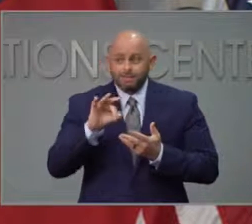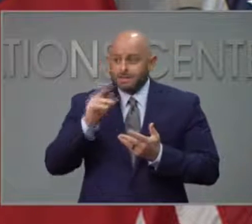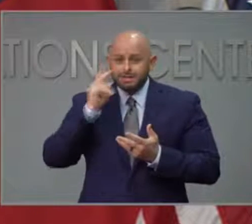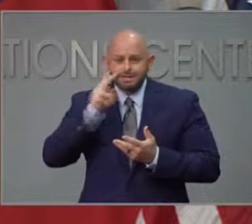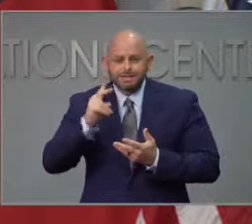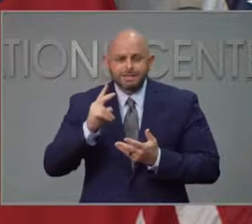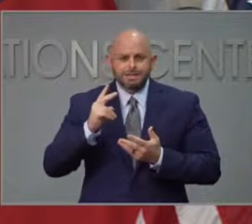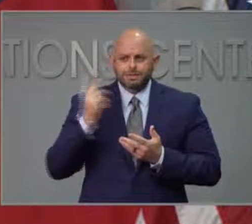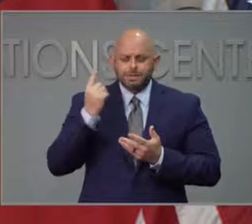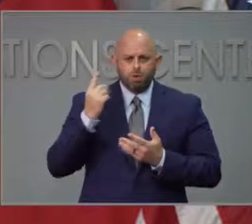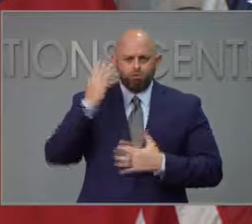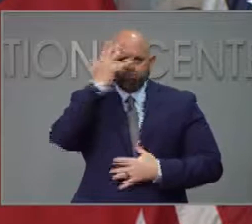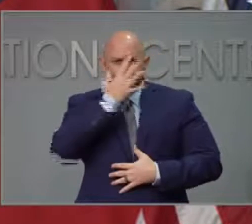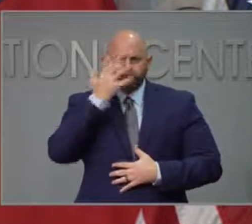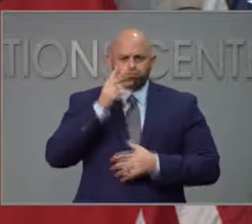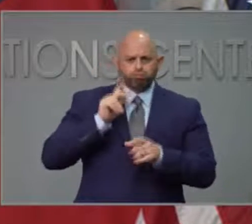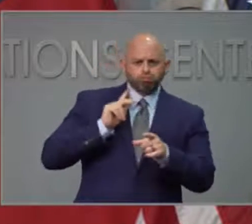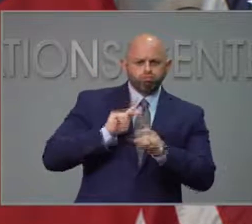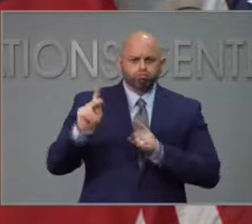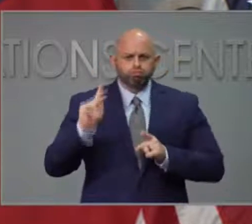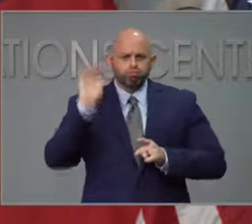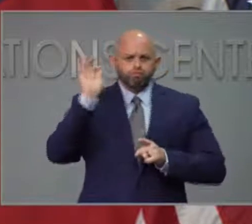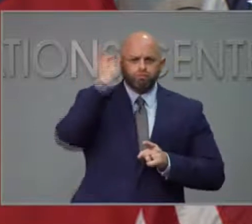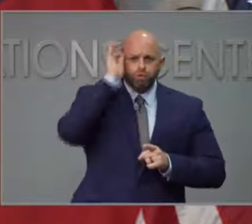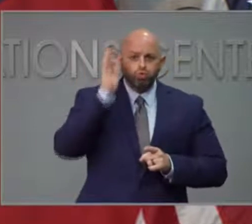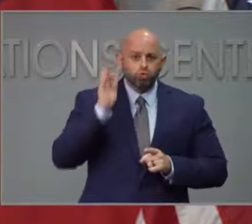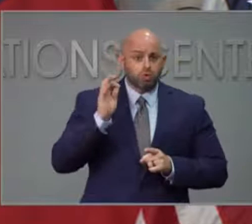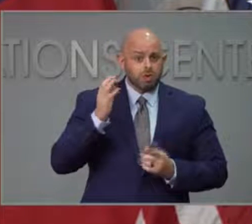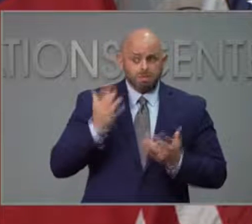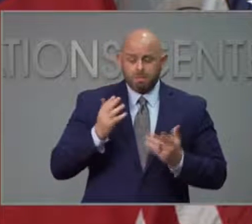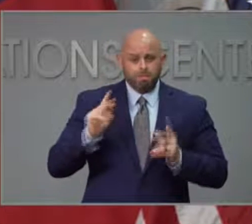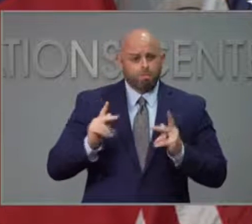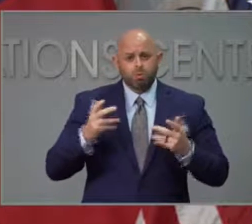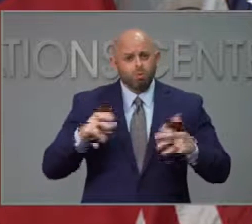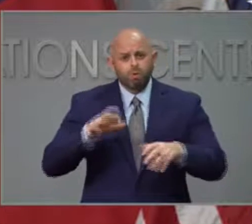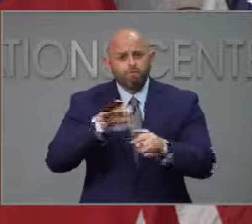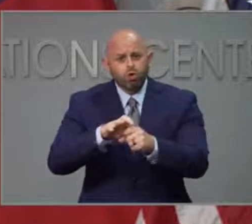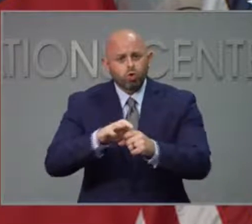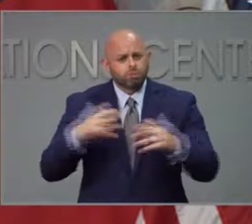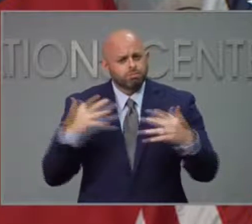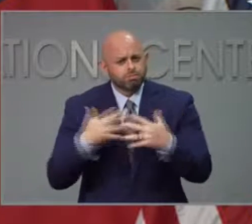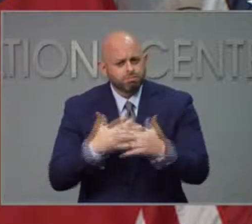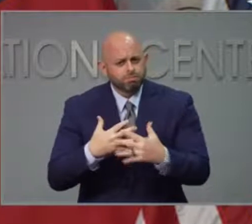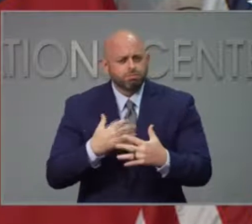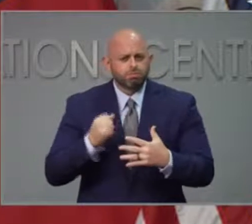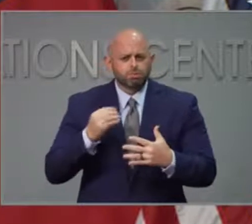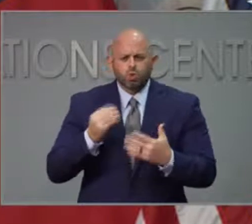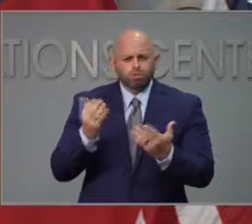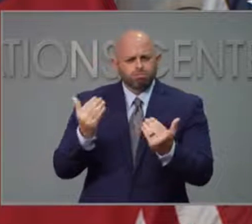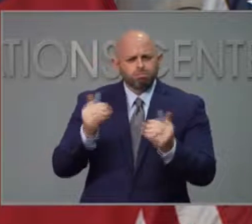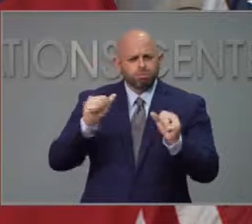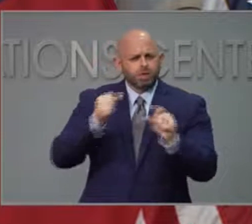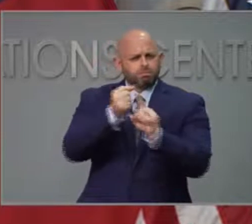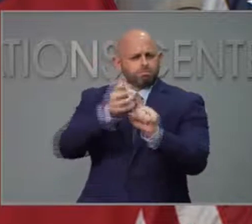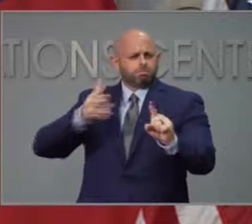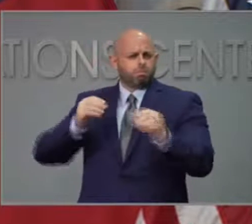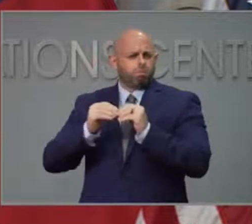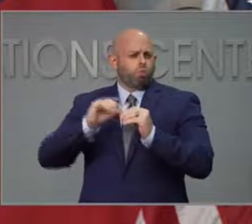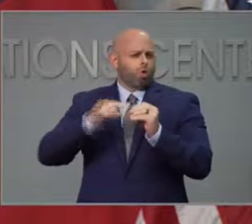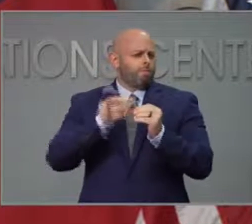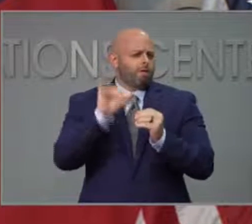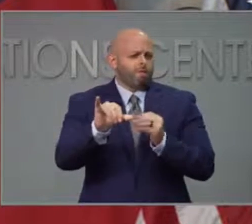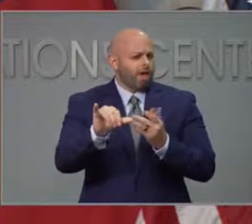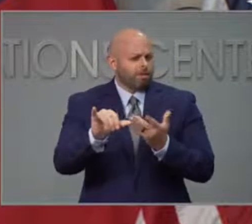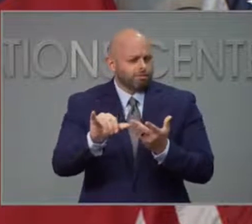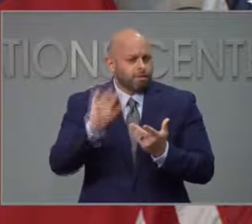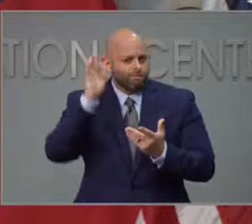presence, especially in light of comments from the White House raising concerns about voting in general. Again, will